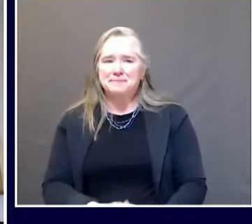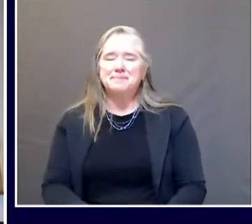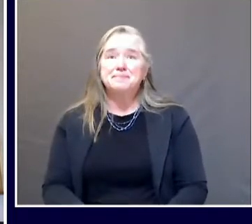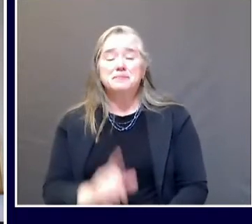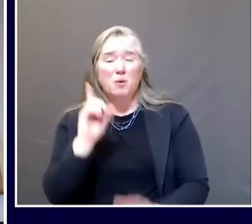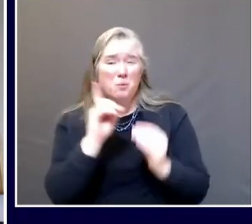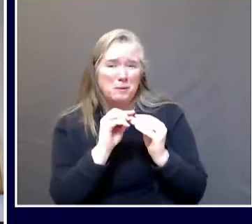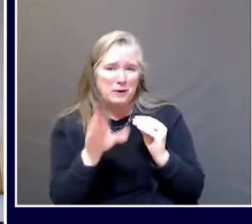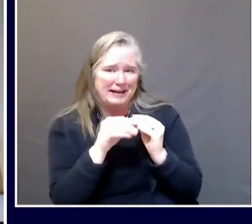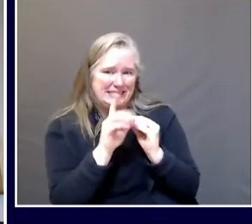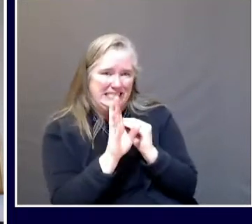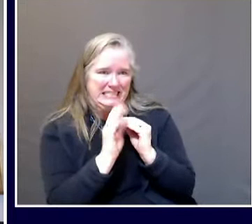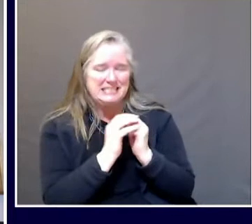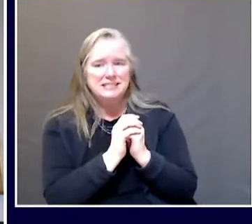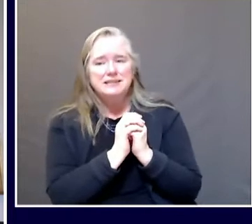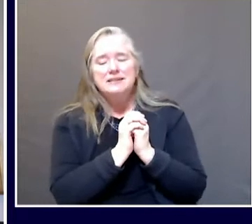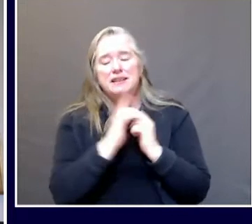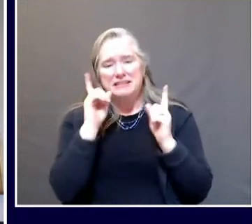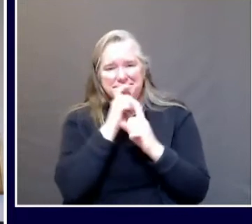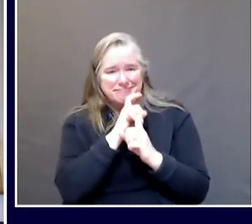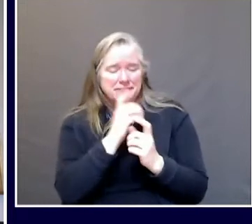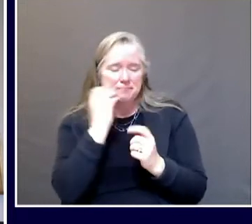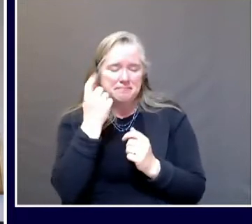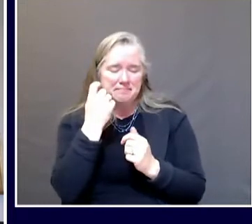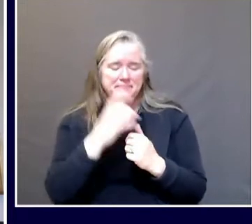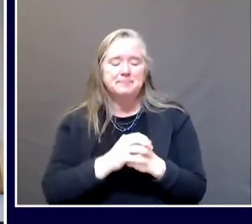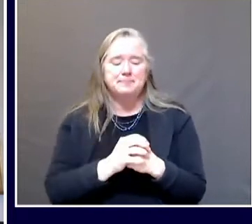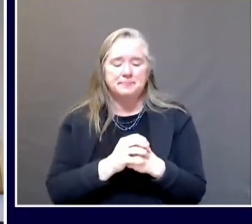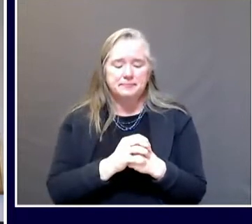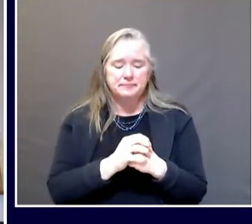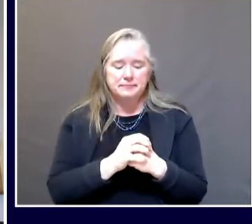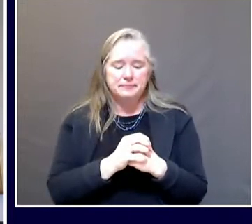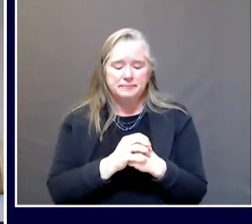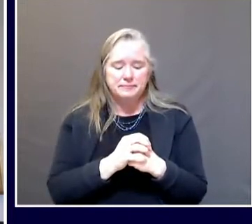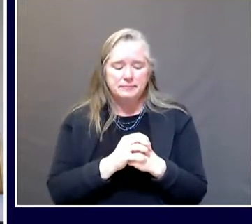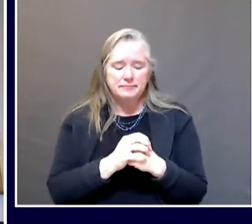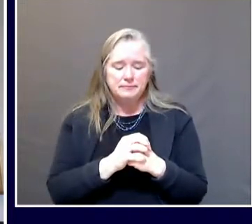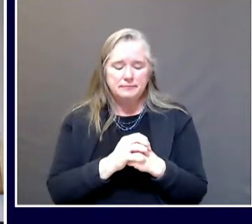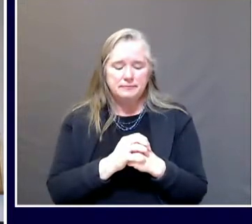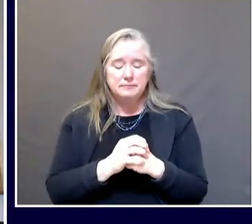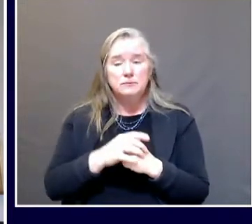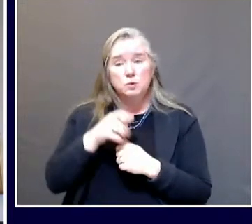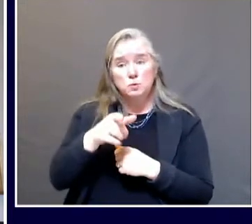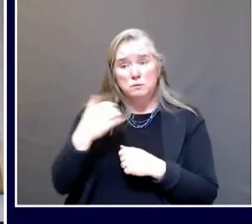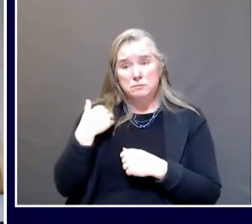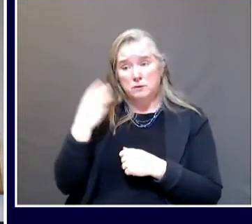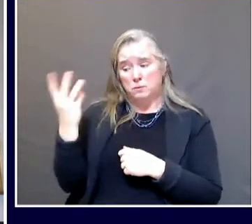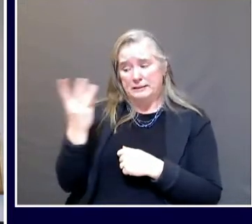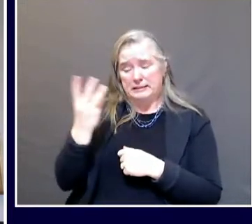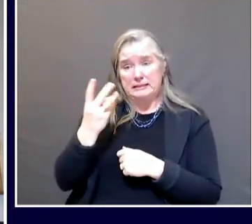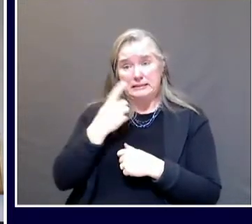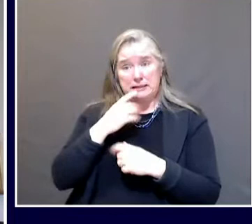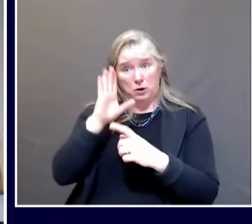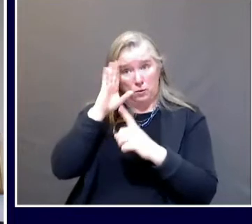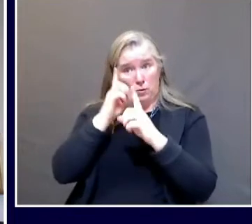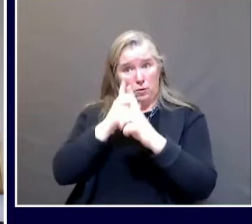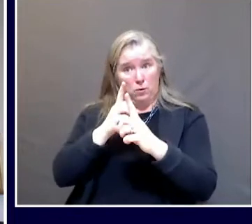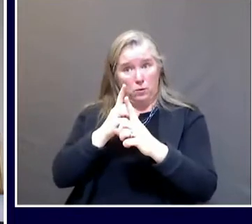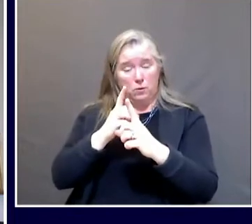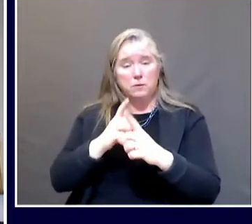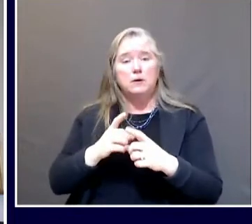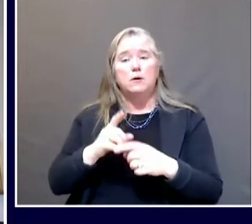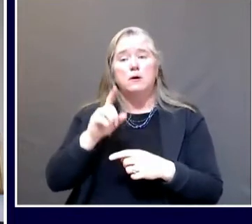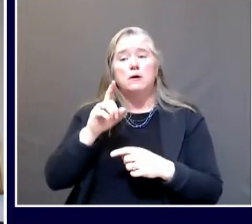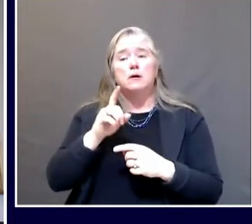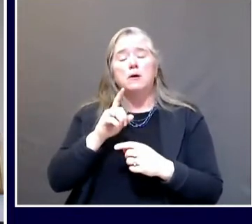question. I know this is all very complicated, but to get to that goal that was stated on Wednesday of vaccinating through phase 1B